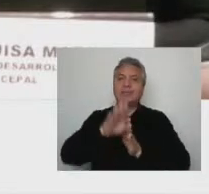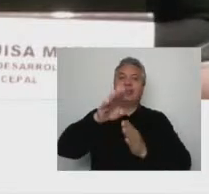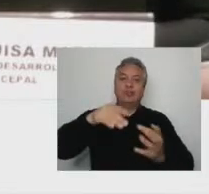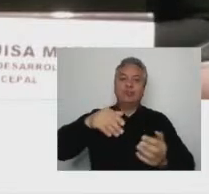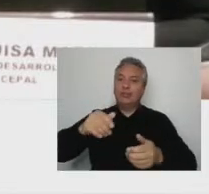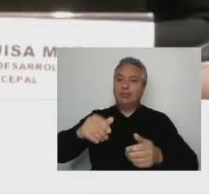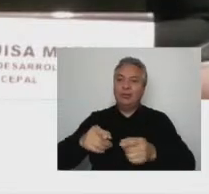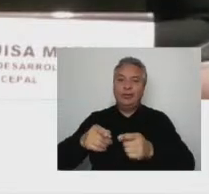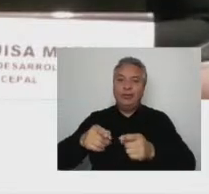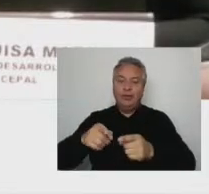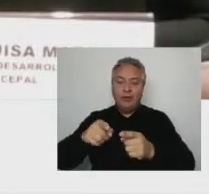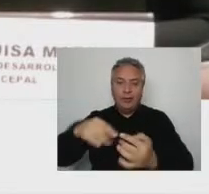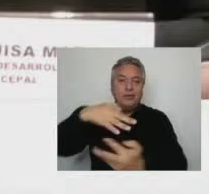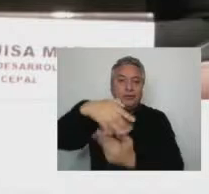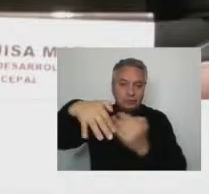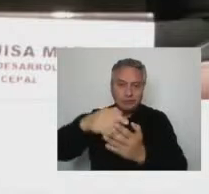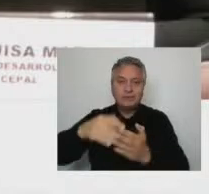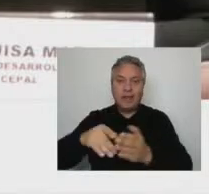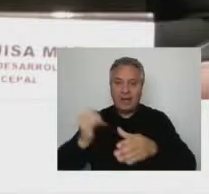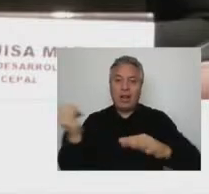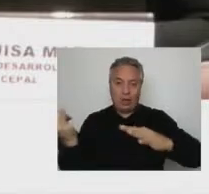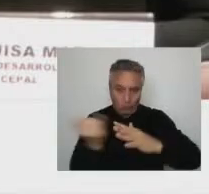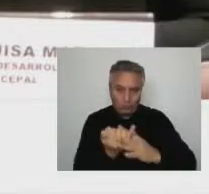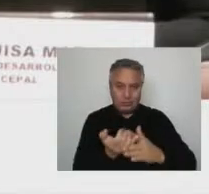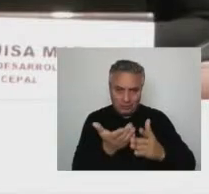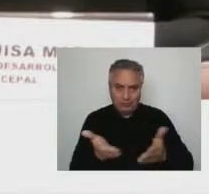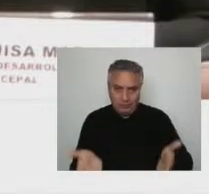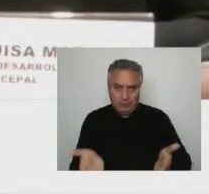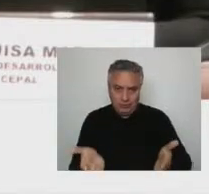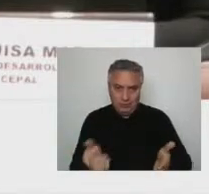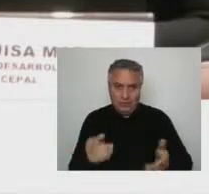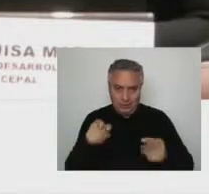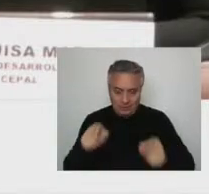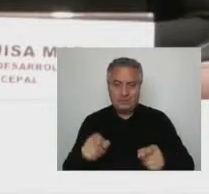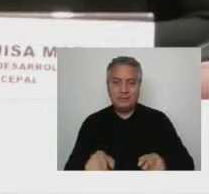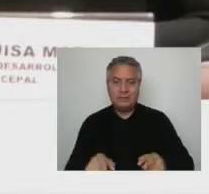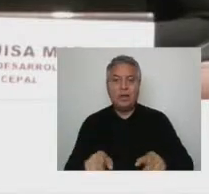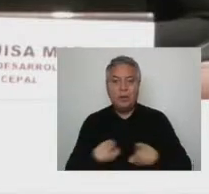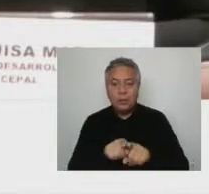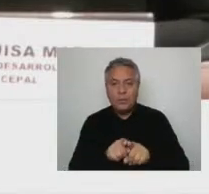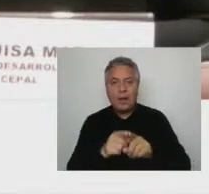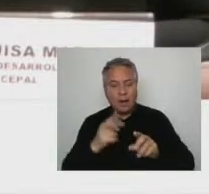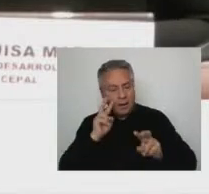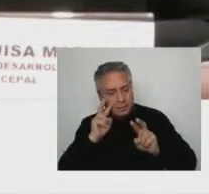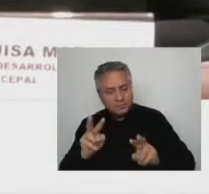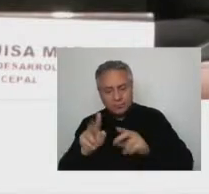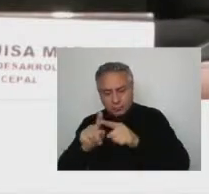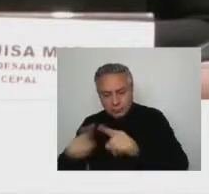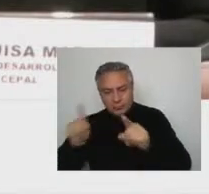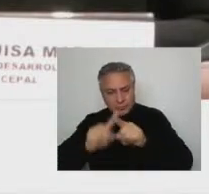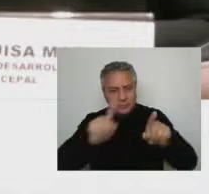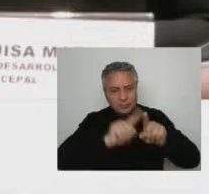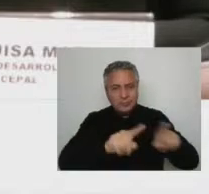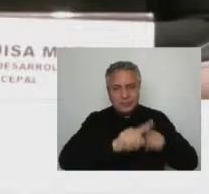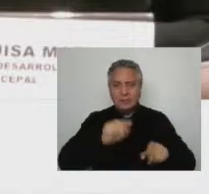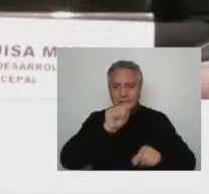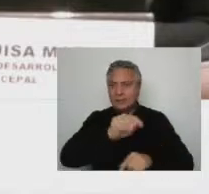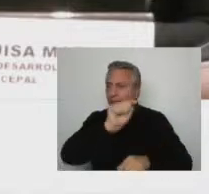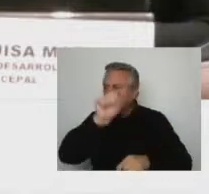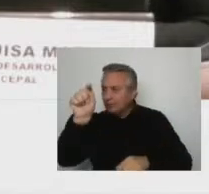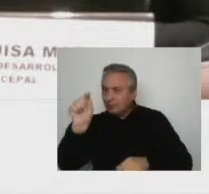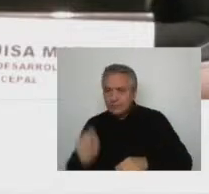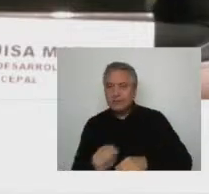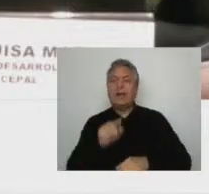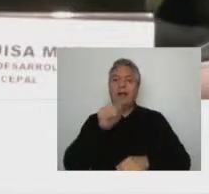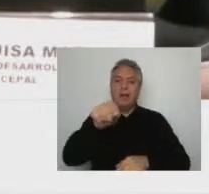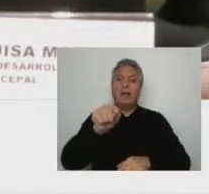inclusive social development strategies, but another key element that would help reduce the different dimensions of inequality we